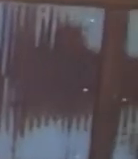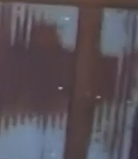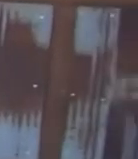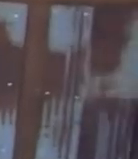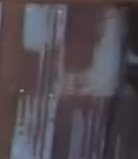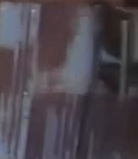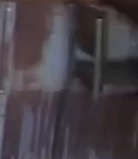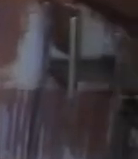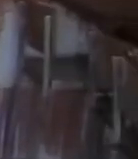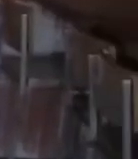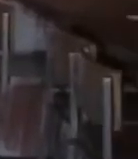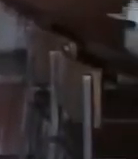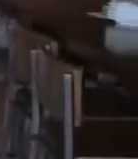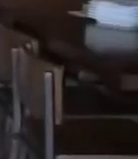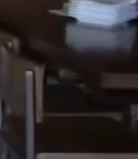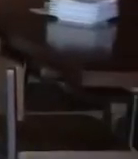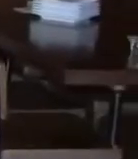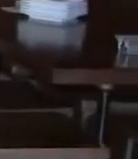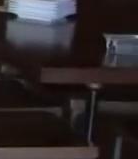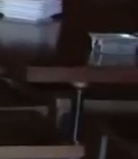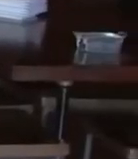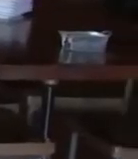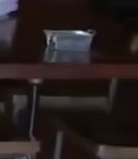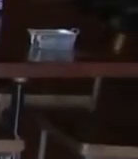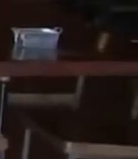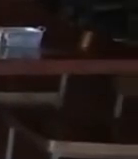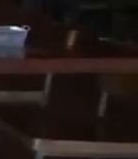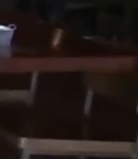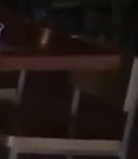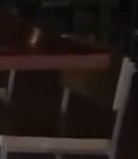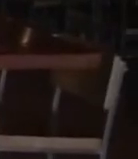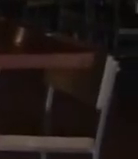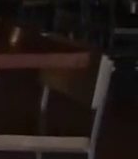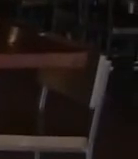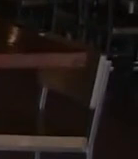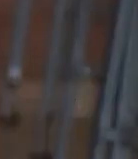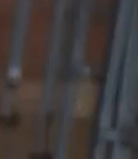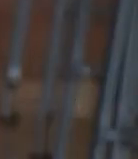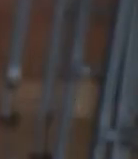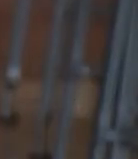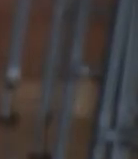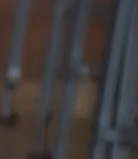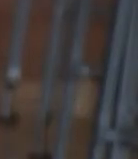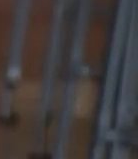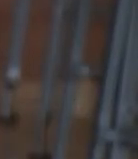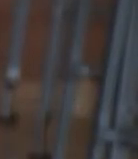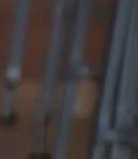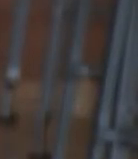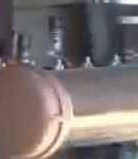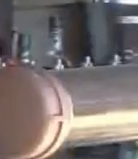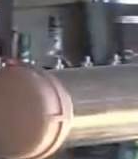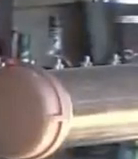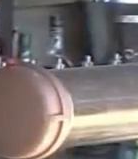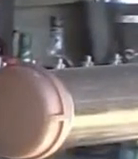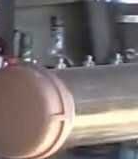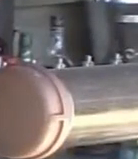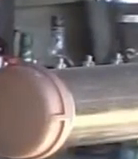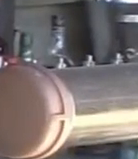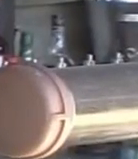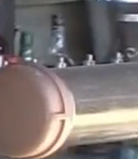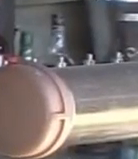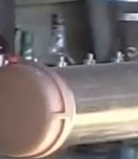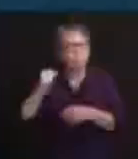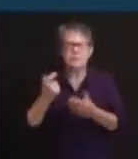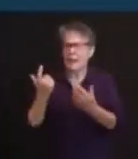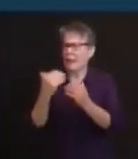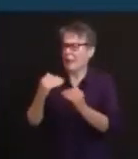COVID case counts. Over the weekend, New Jersey logged 5,000 new cases. According to state health officials, some of that spread is happening